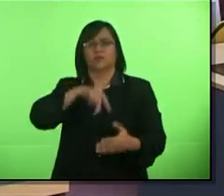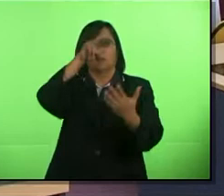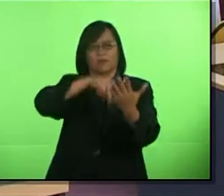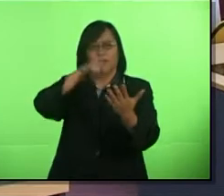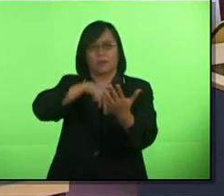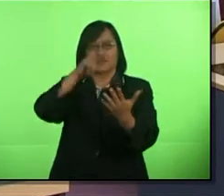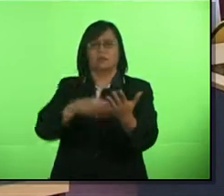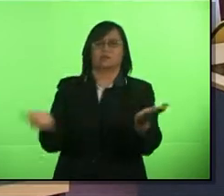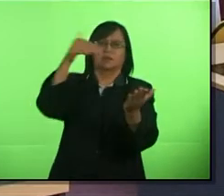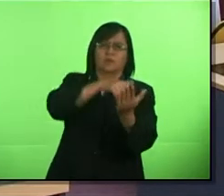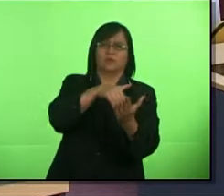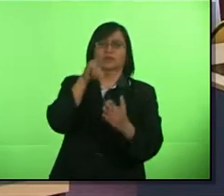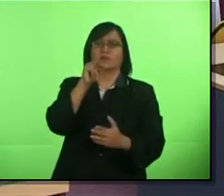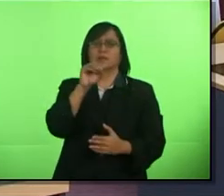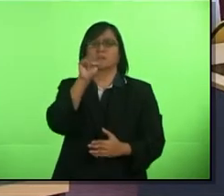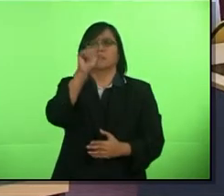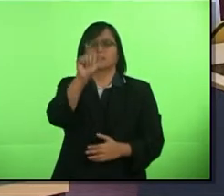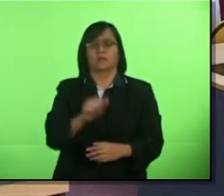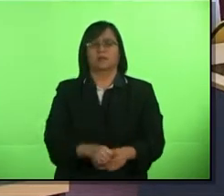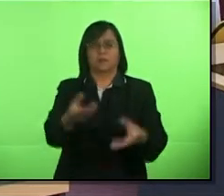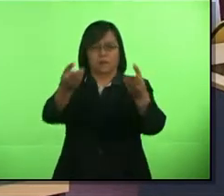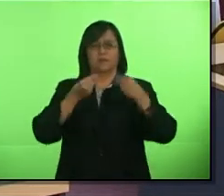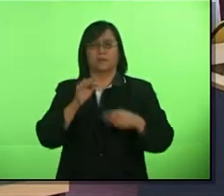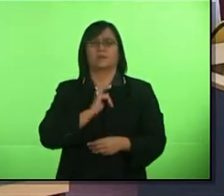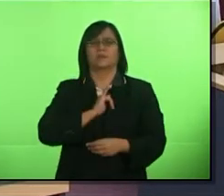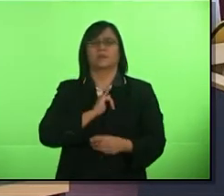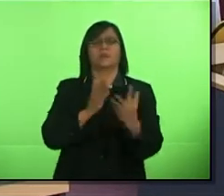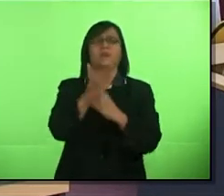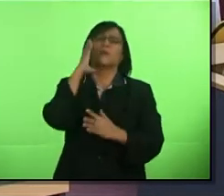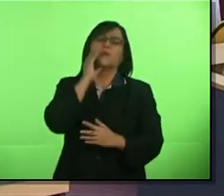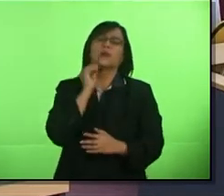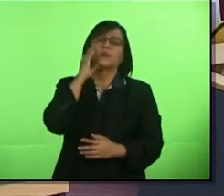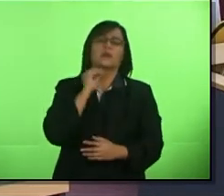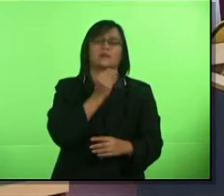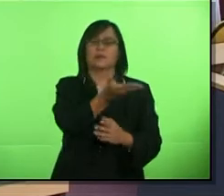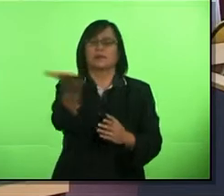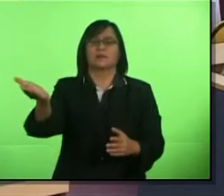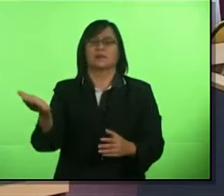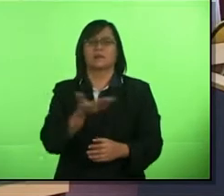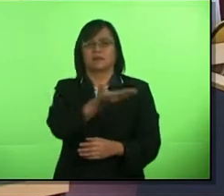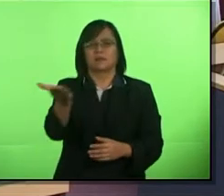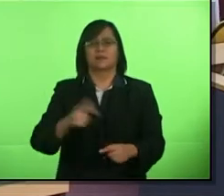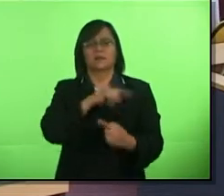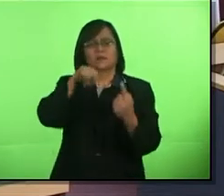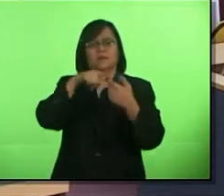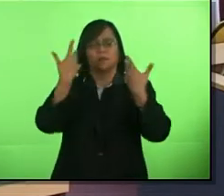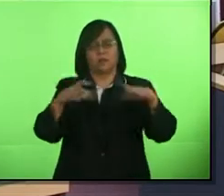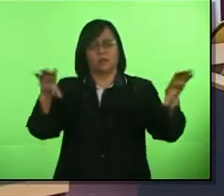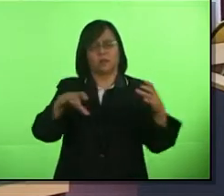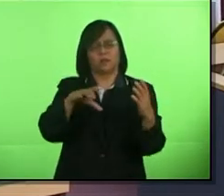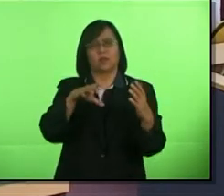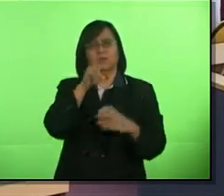give me any 2 that you yourself have experienced when you have dah buat nota